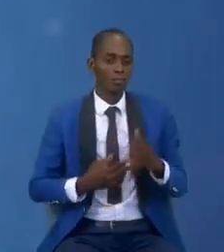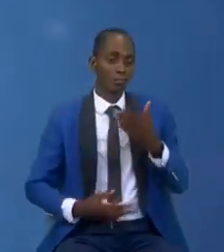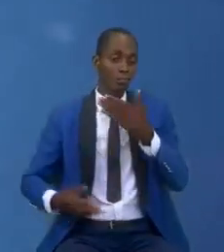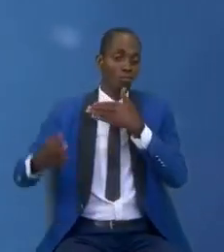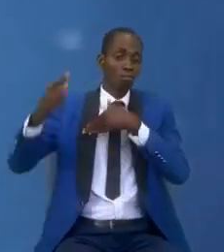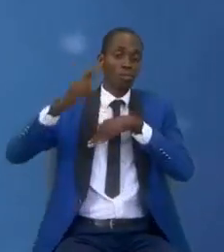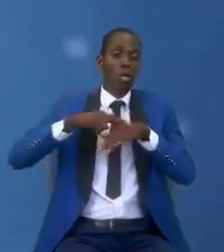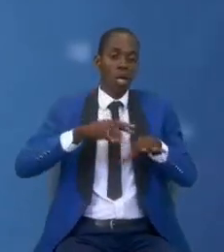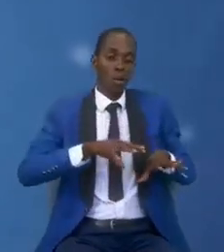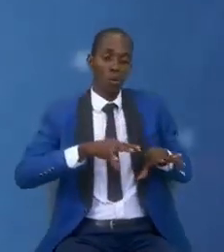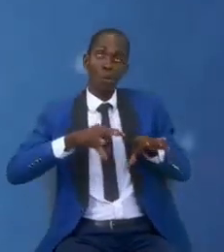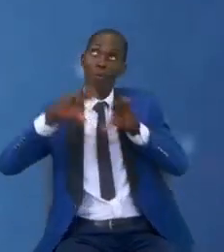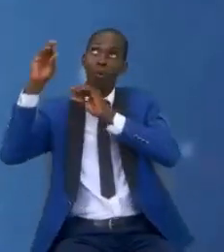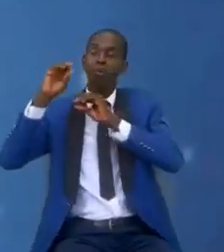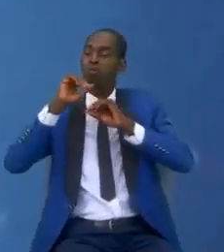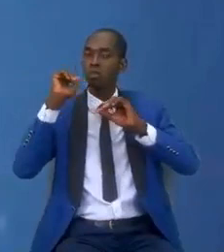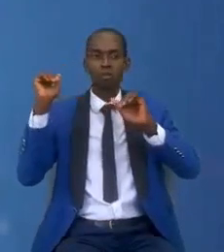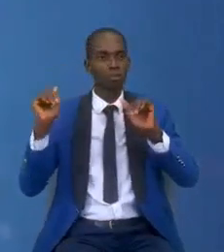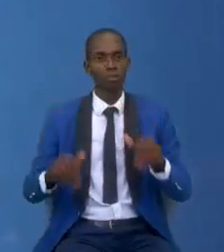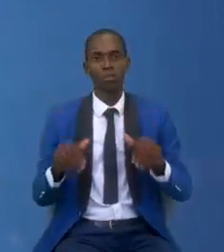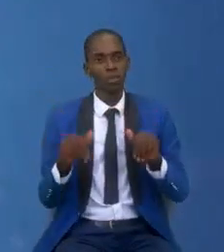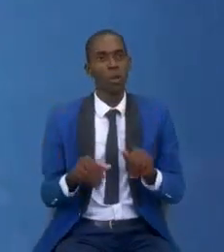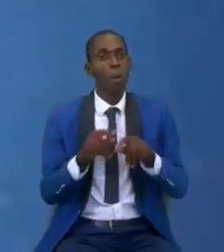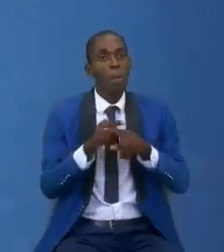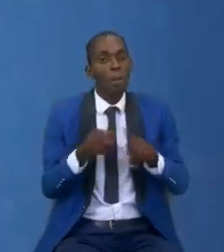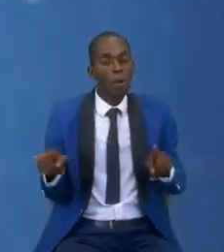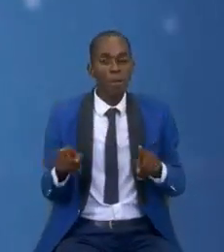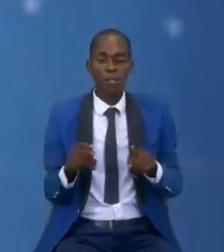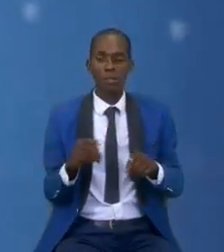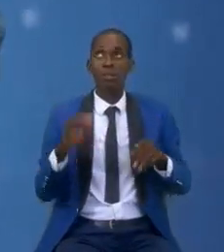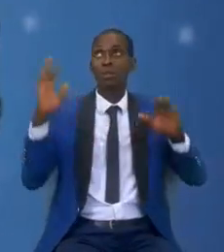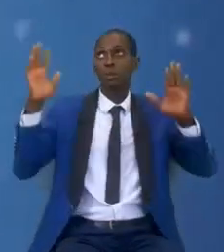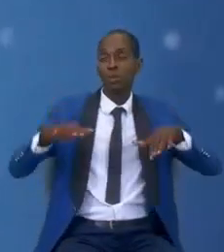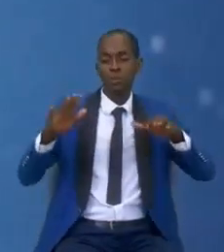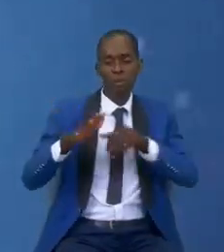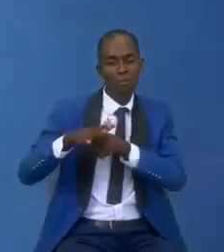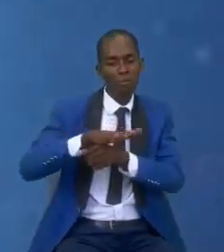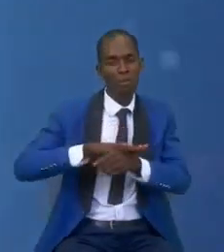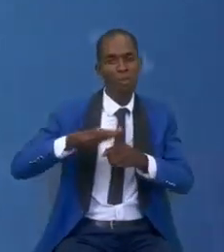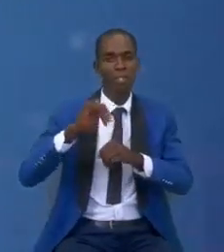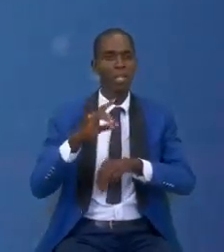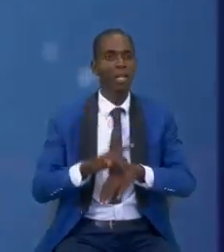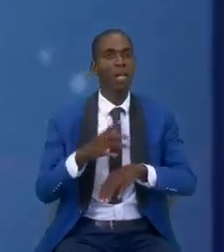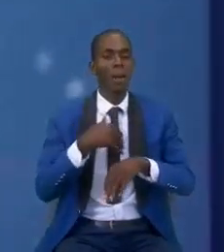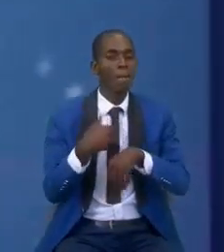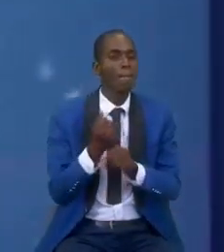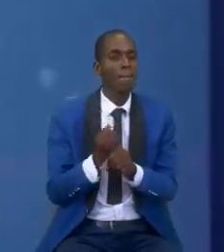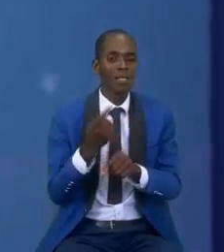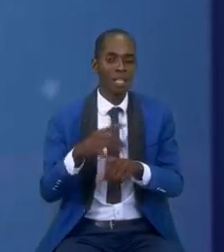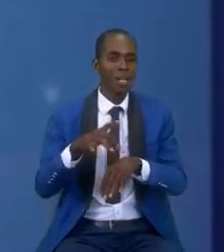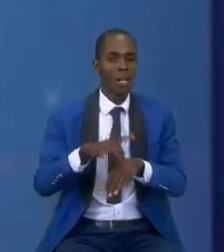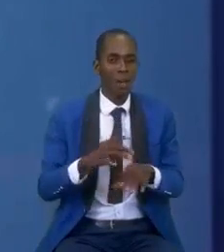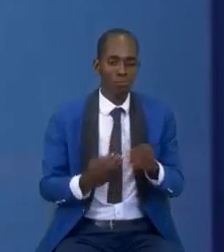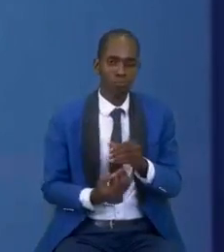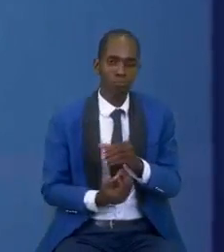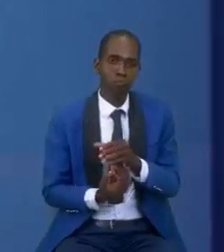watereth the earth, and maketh it bring forth and bud. It says that it may